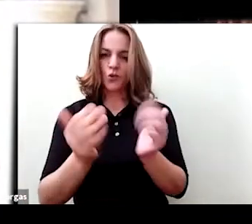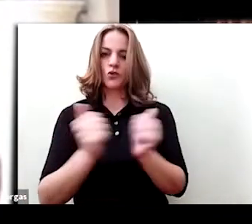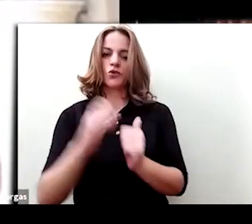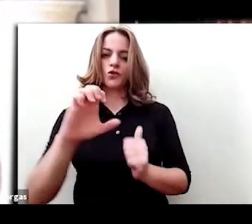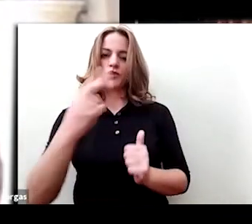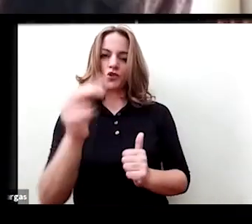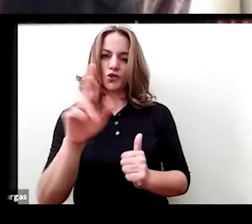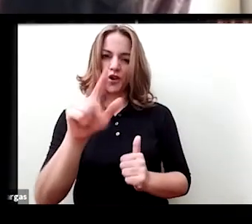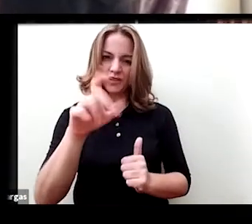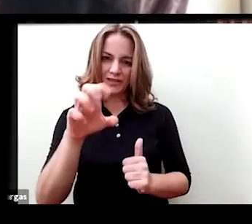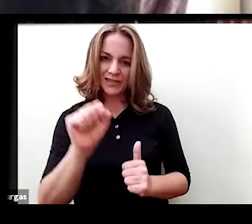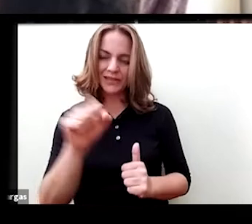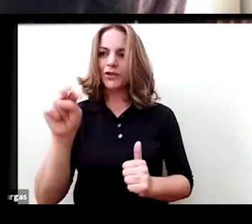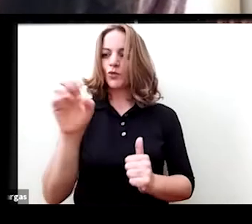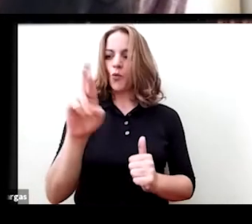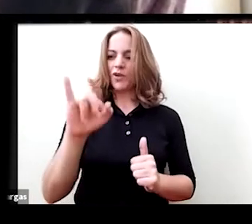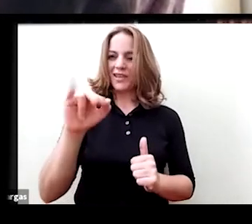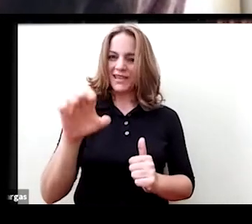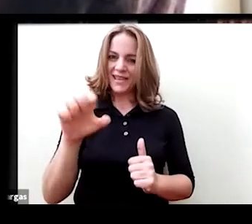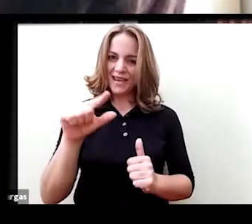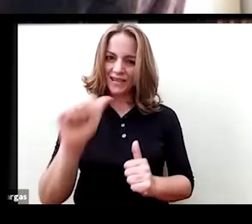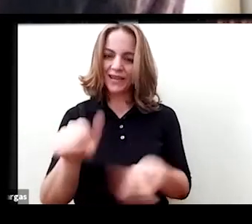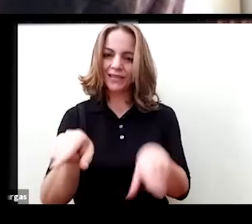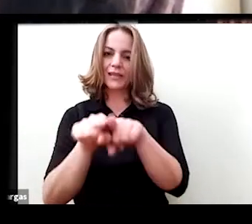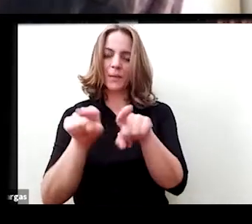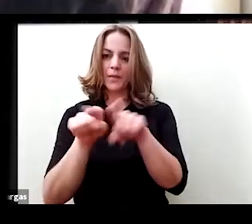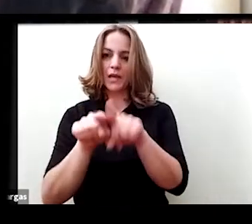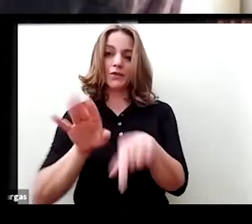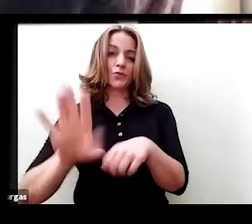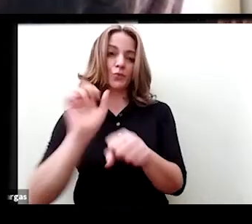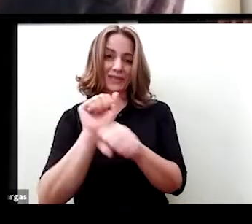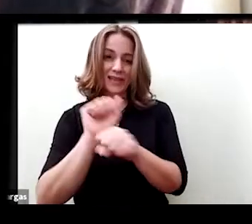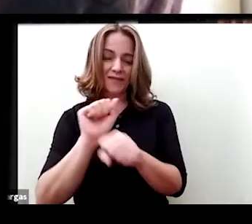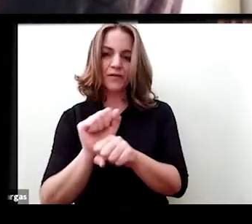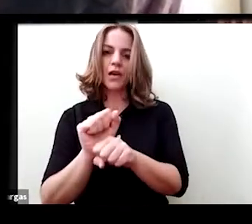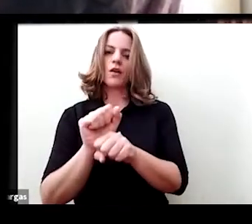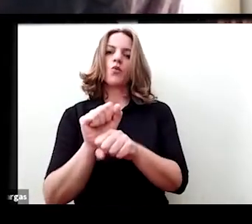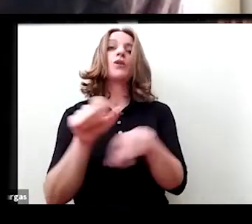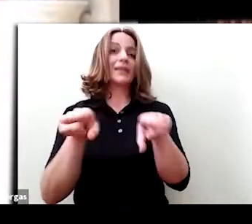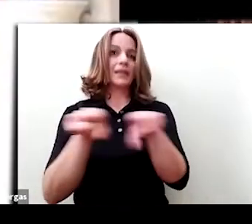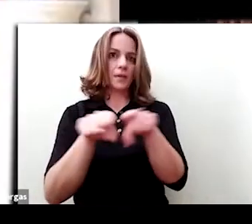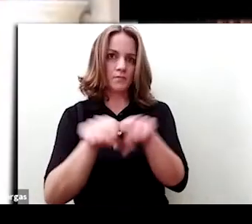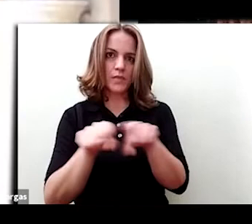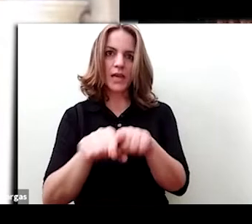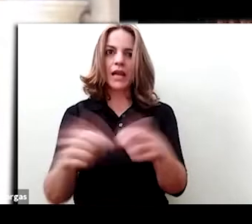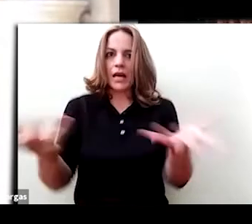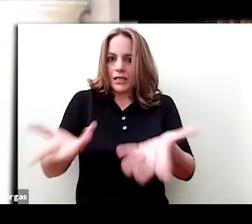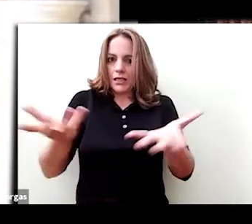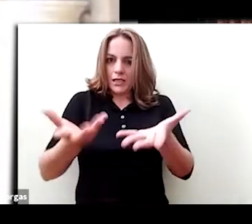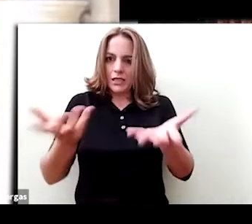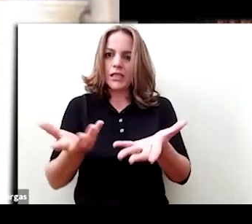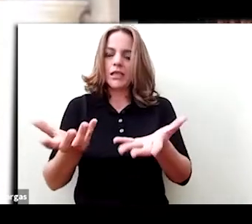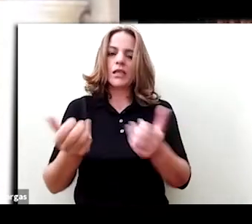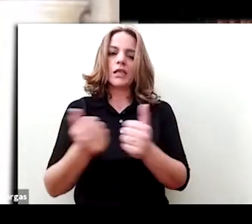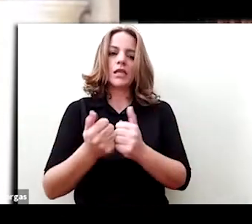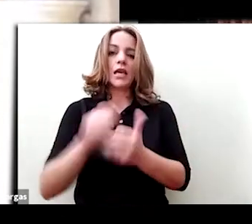it. Christopher Bell's book, which is there at Centro also, East Harlem Remembered, with some oral histories. And